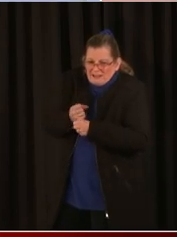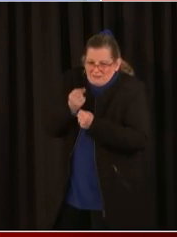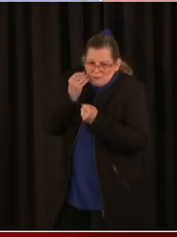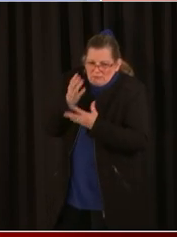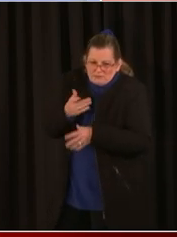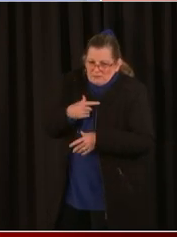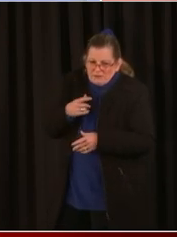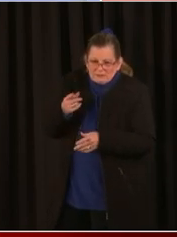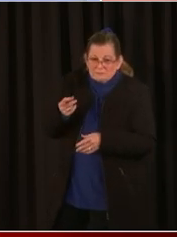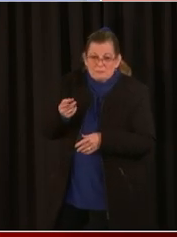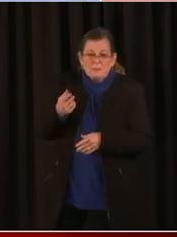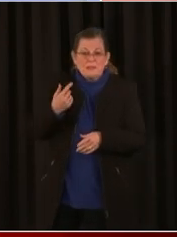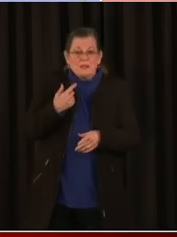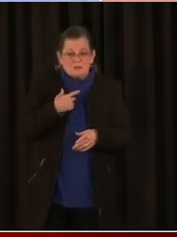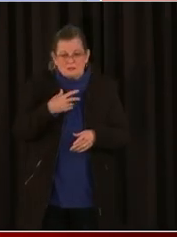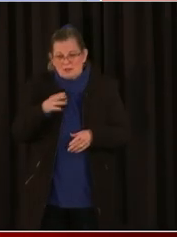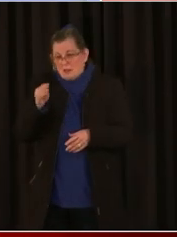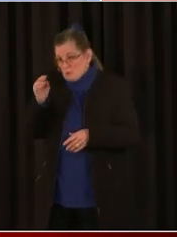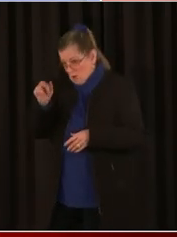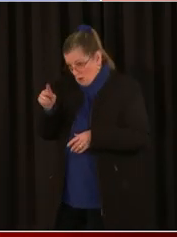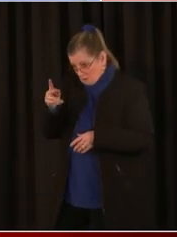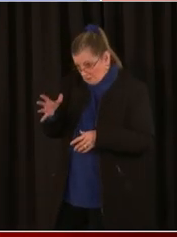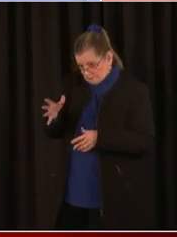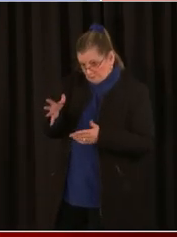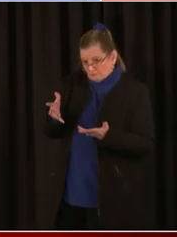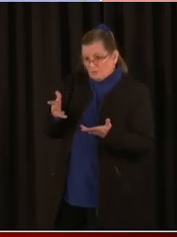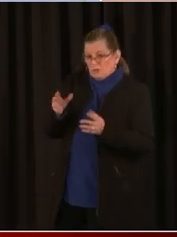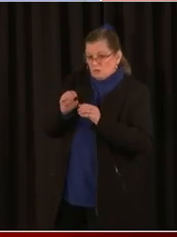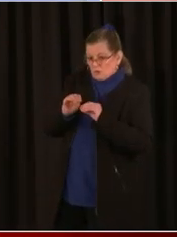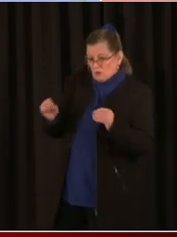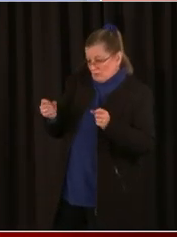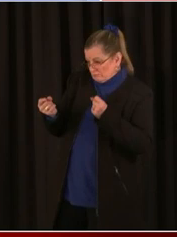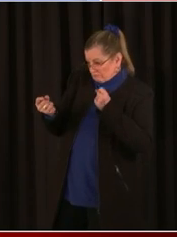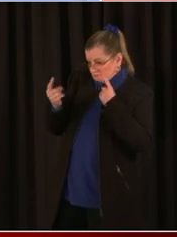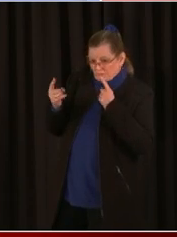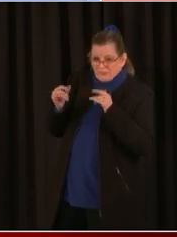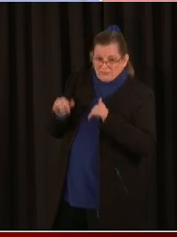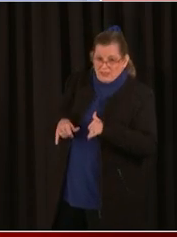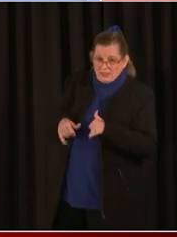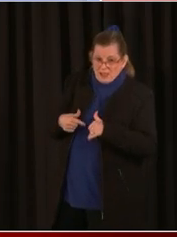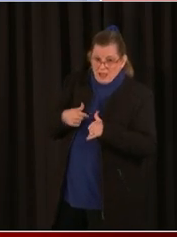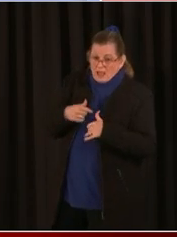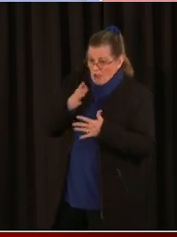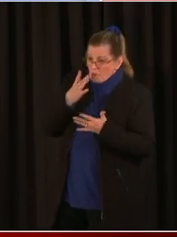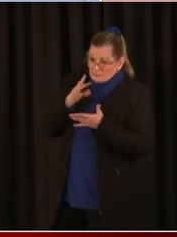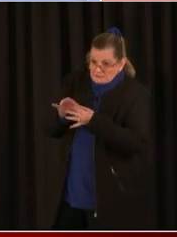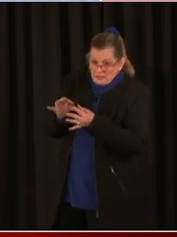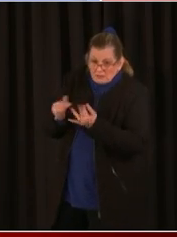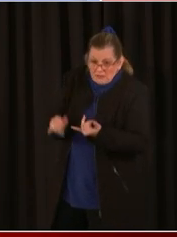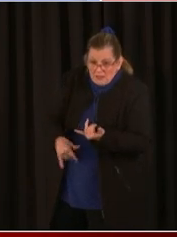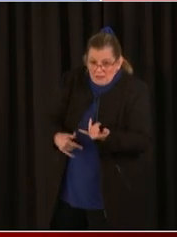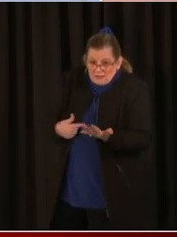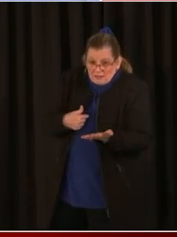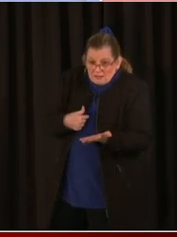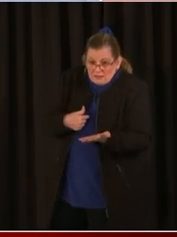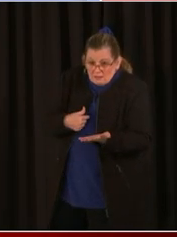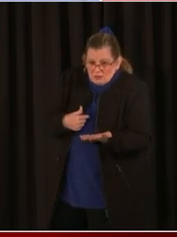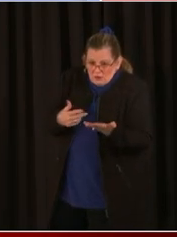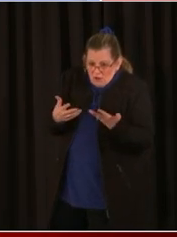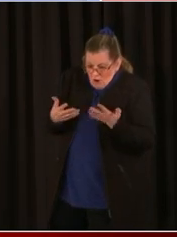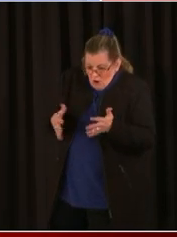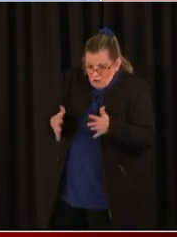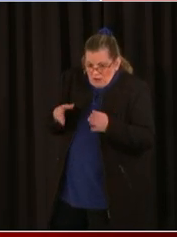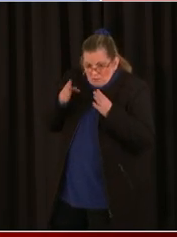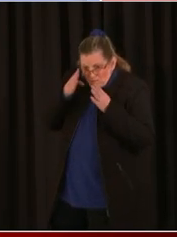So you don't think you don't think there's a gap Mark, there? I have no interpretation to make from that. What I will tell you is that we are